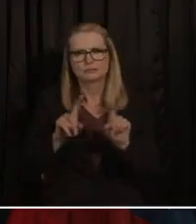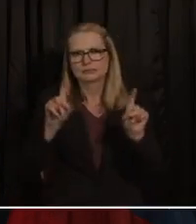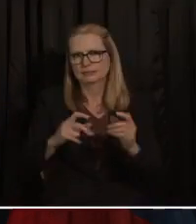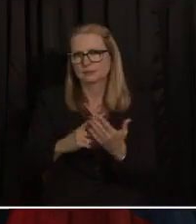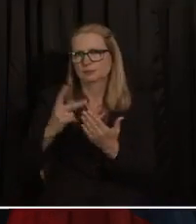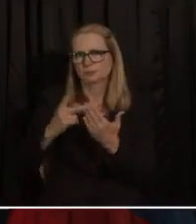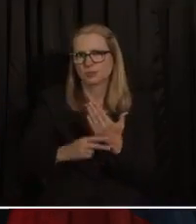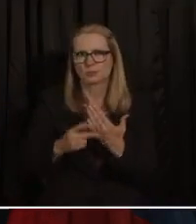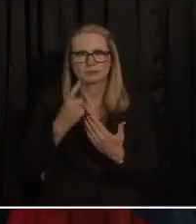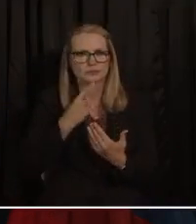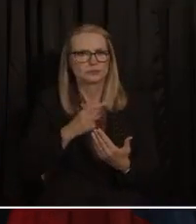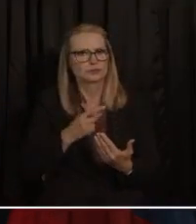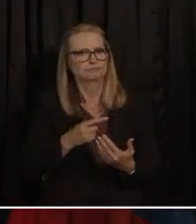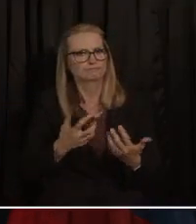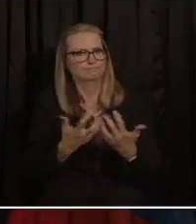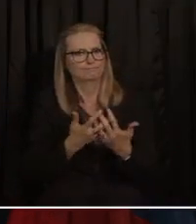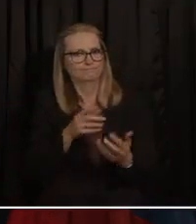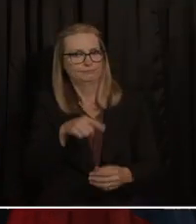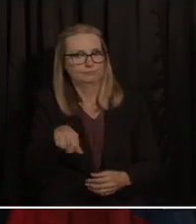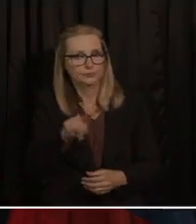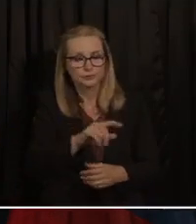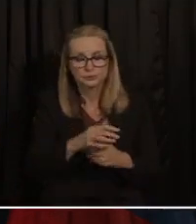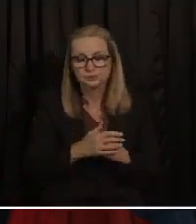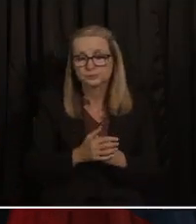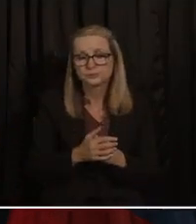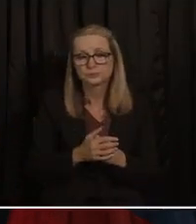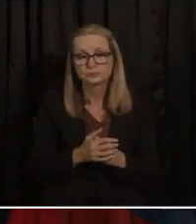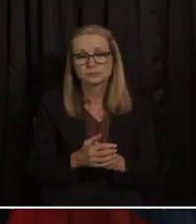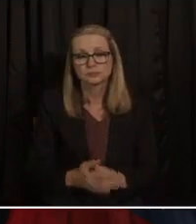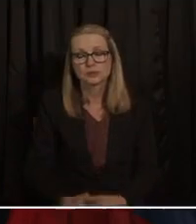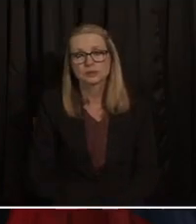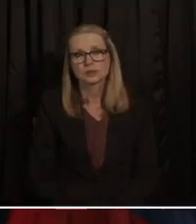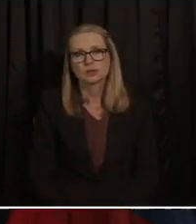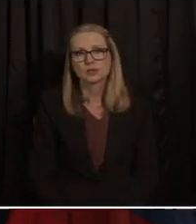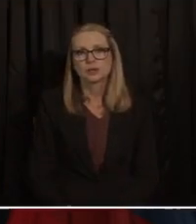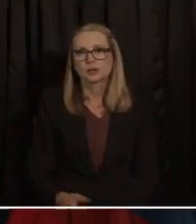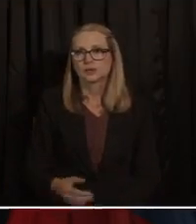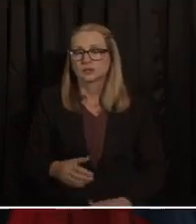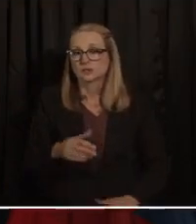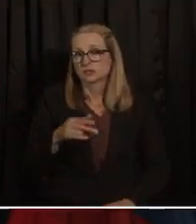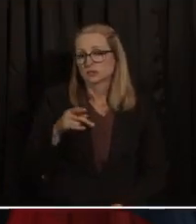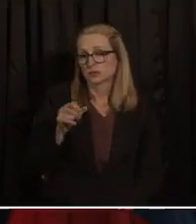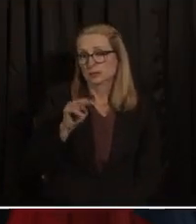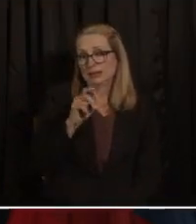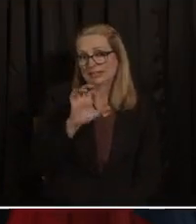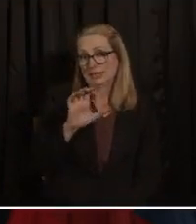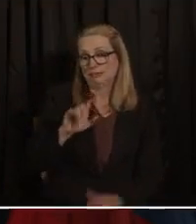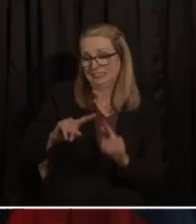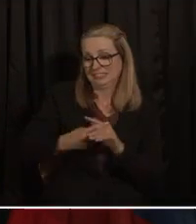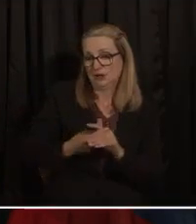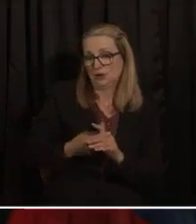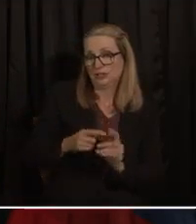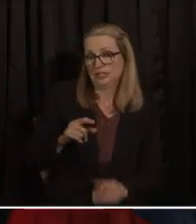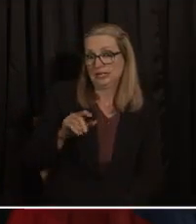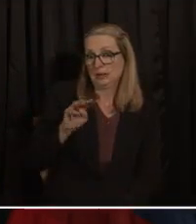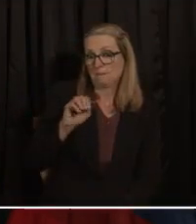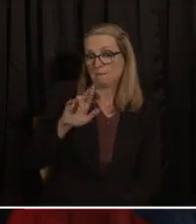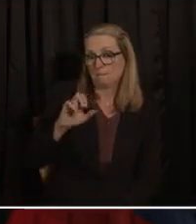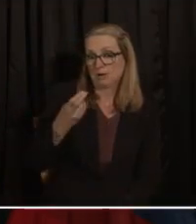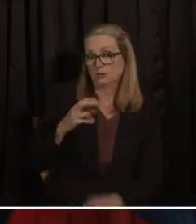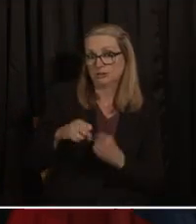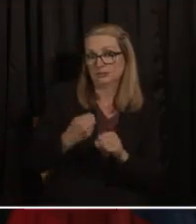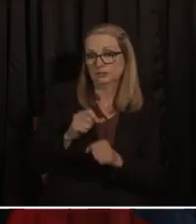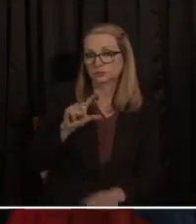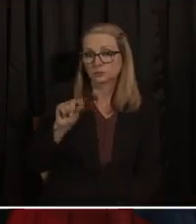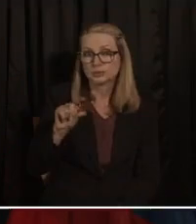Coloradans. Just to put things in perspective, we started the pandemic early March of 2020. Our state, like many